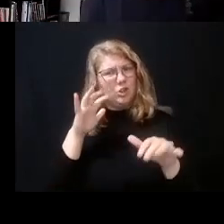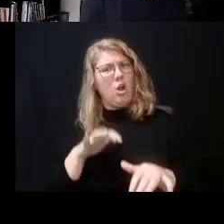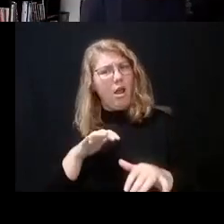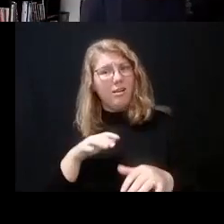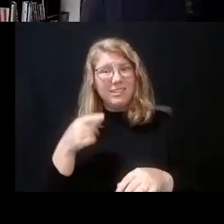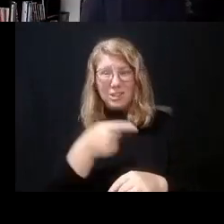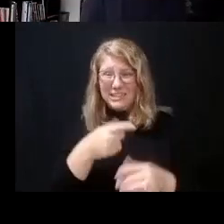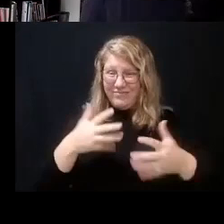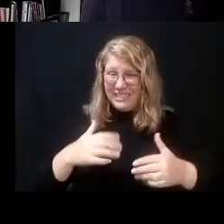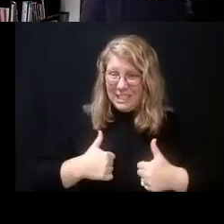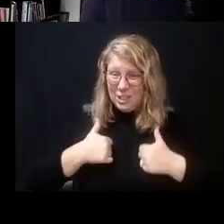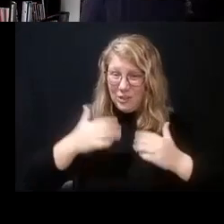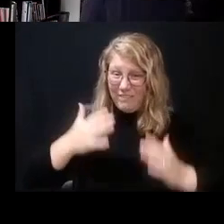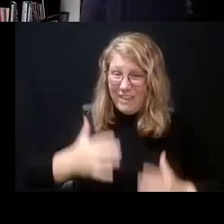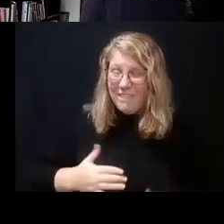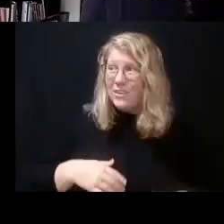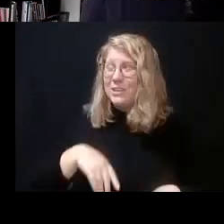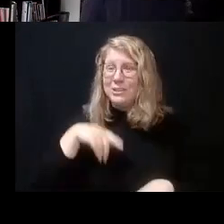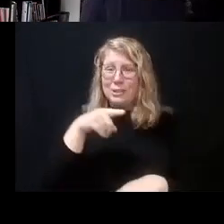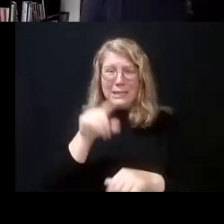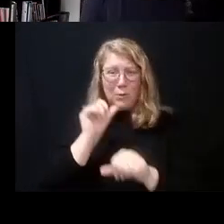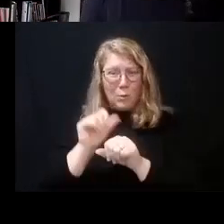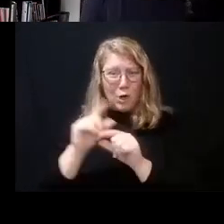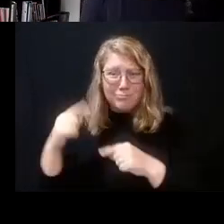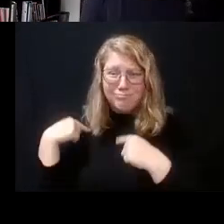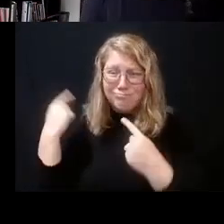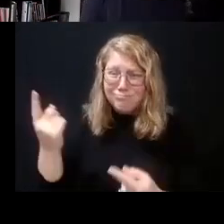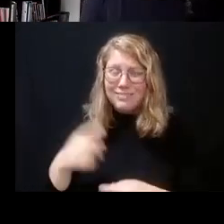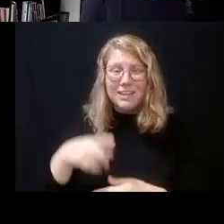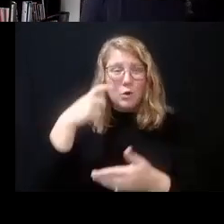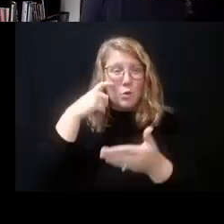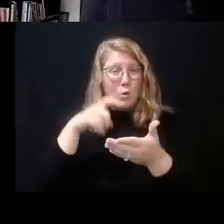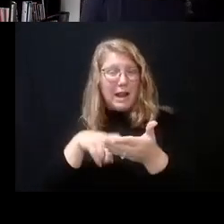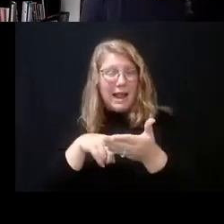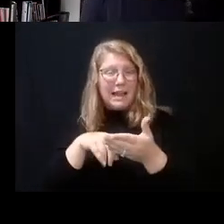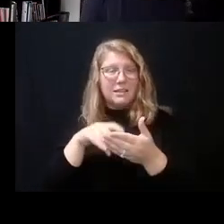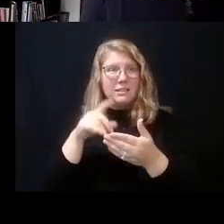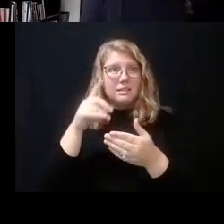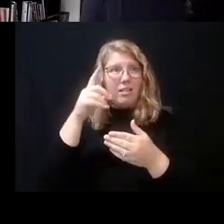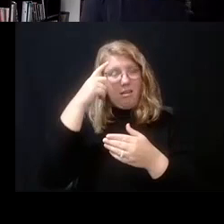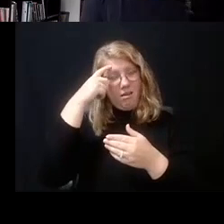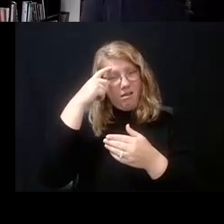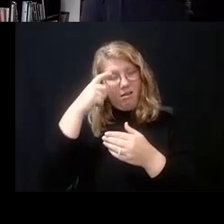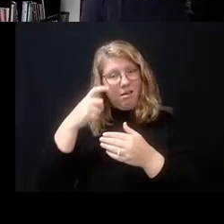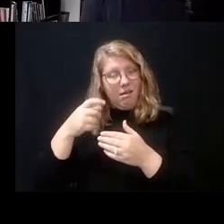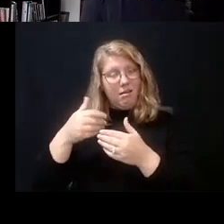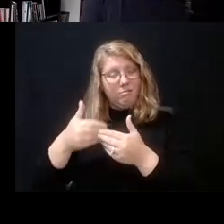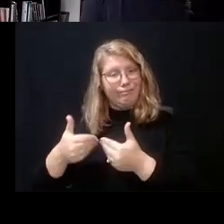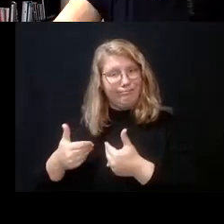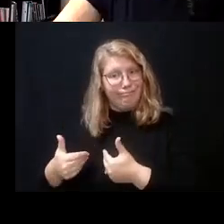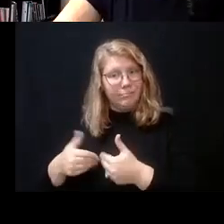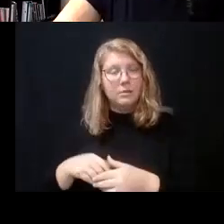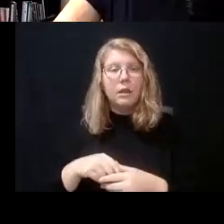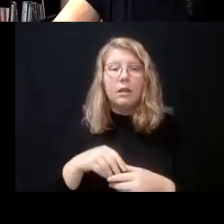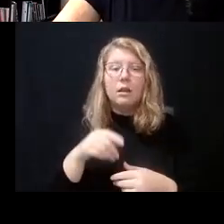survivor and has worked in this field and recognizes the value of like compartmentalizing, she said something about how actually like